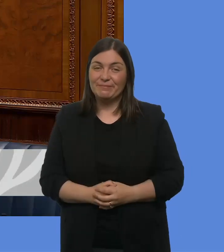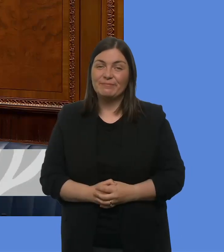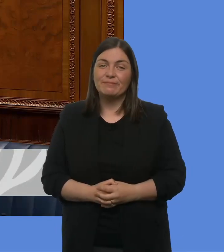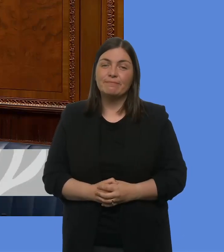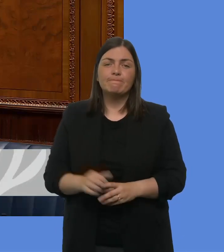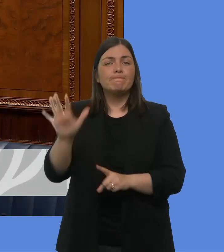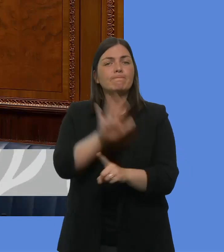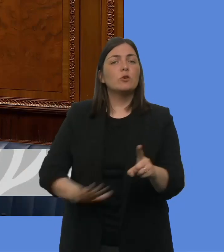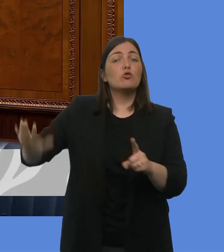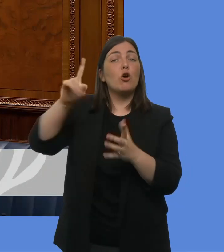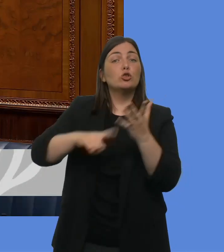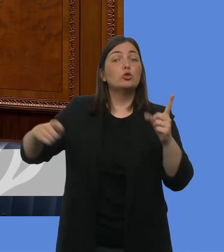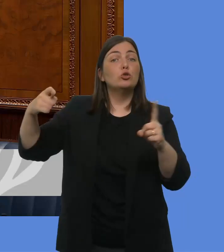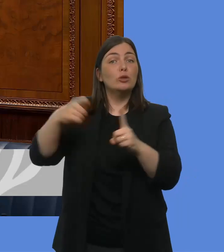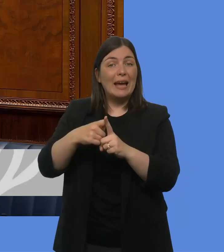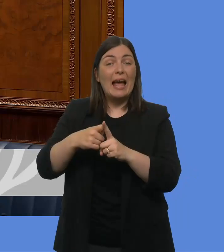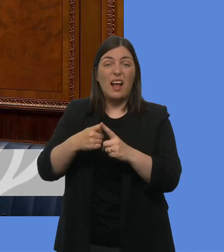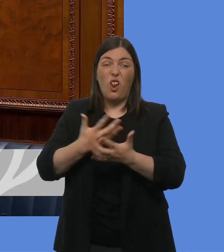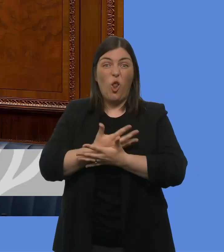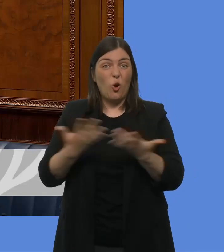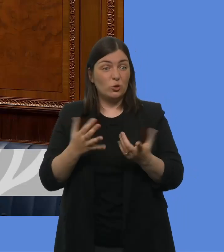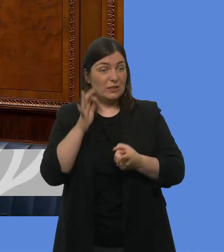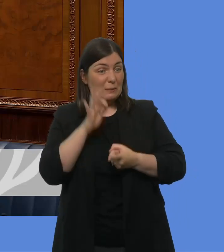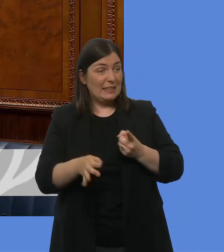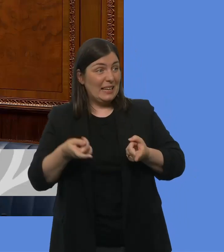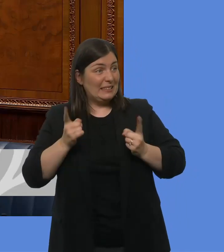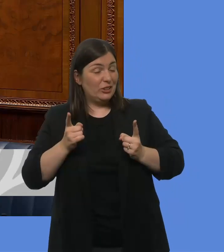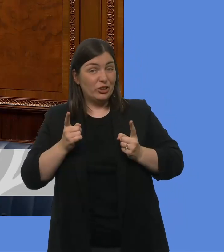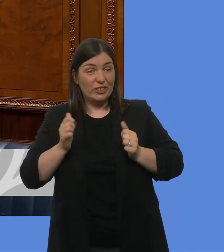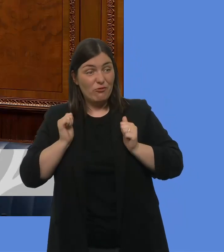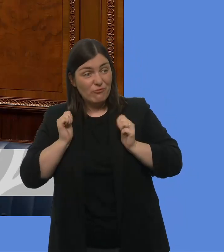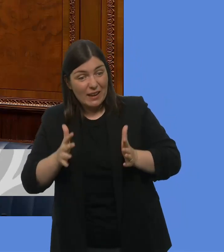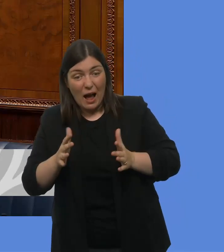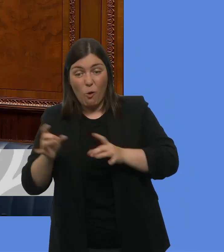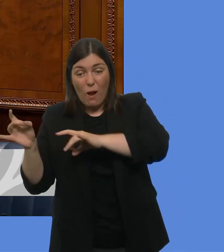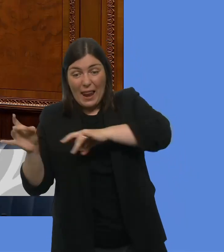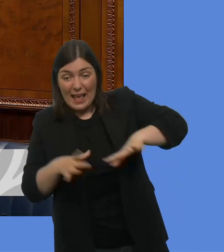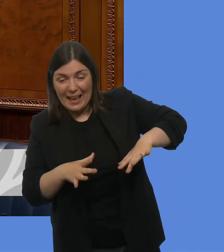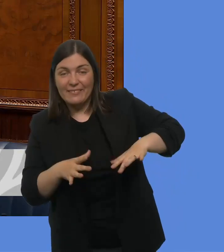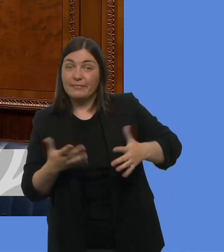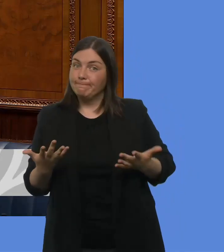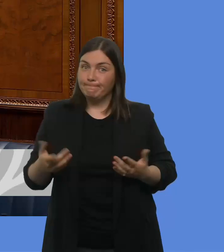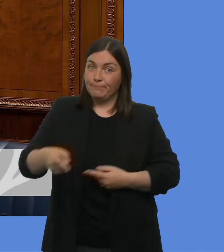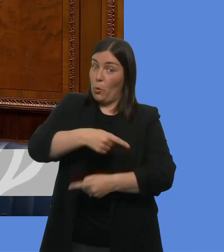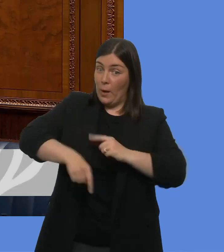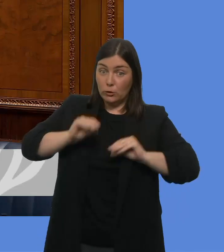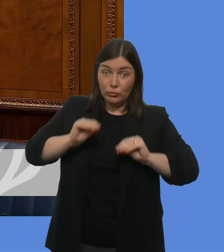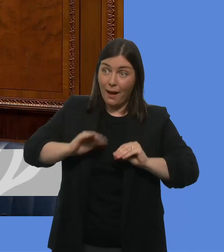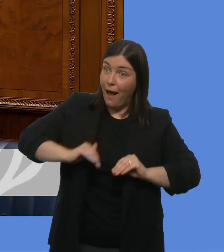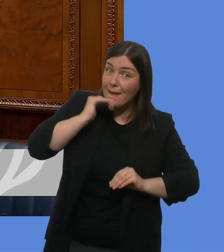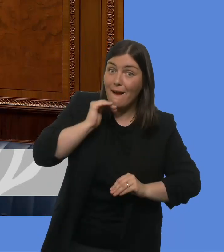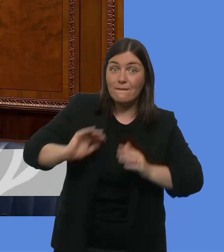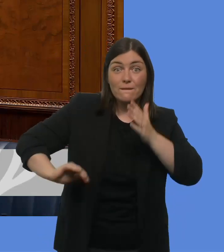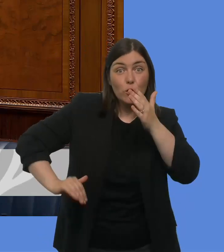of specialised teachers leave the profession, and it is evidence that we are not training enough new teachers.